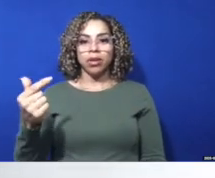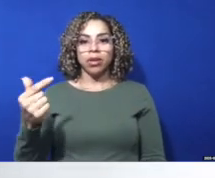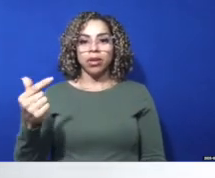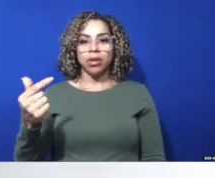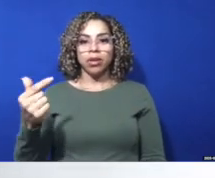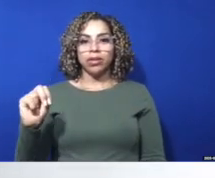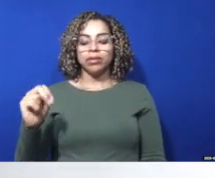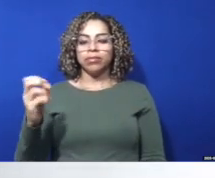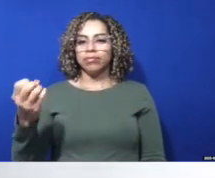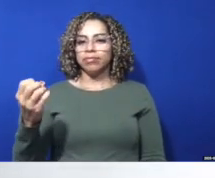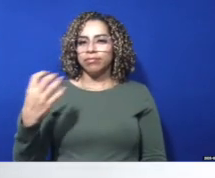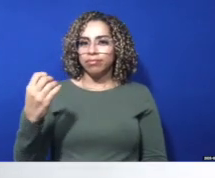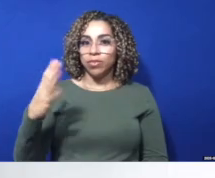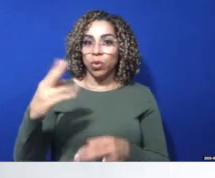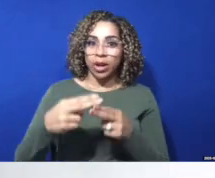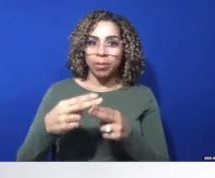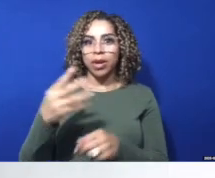affiliation. Thank you.